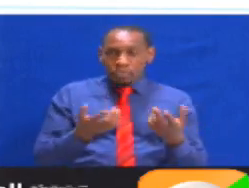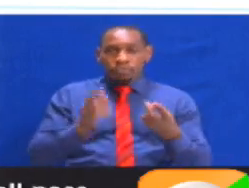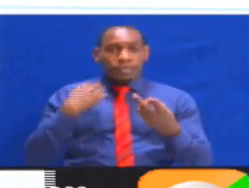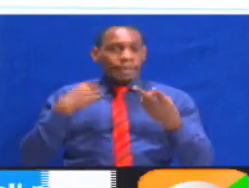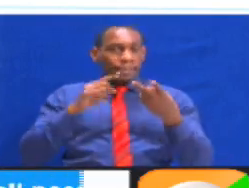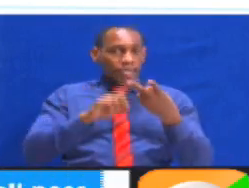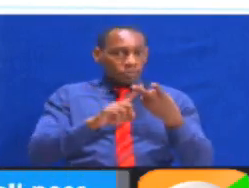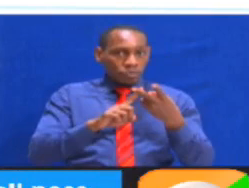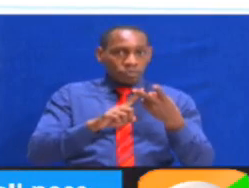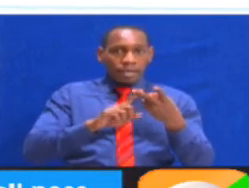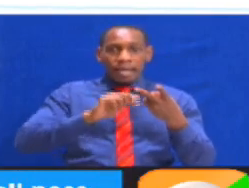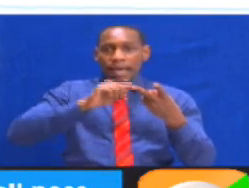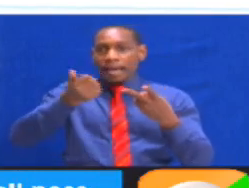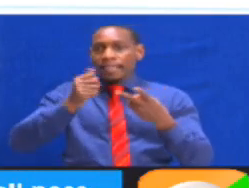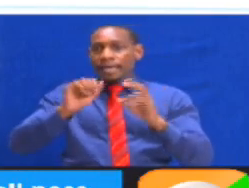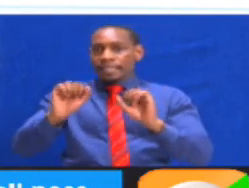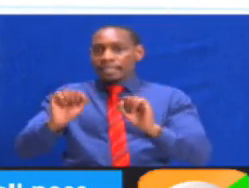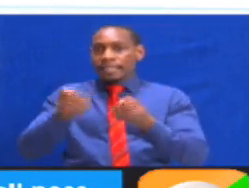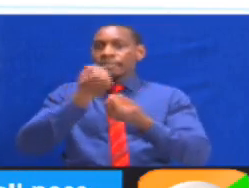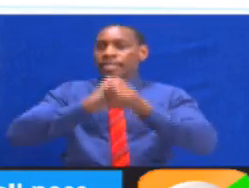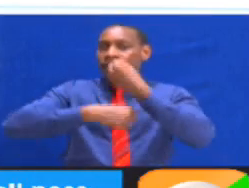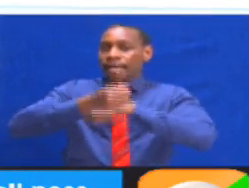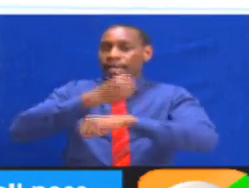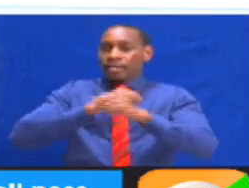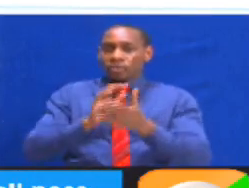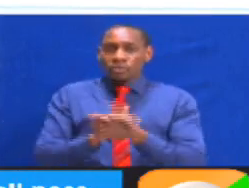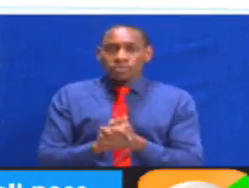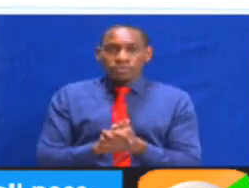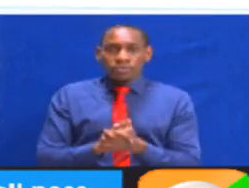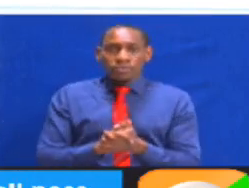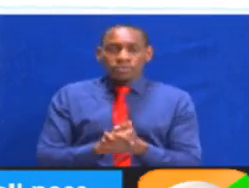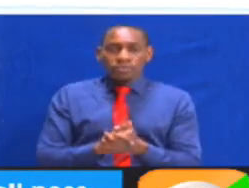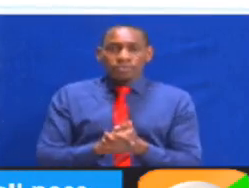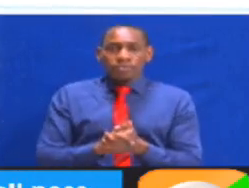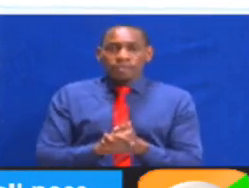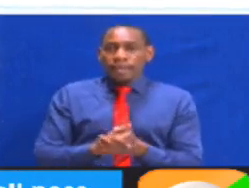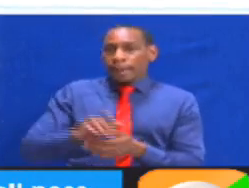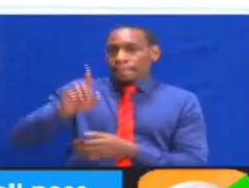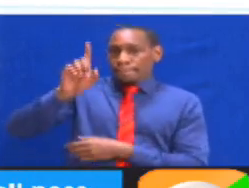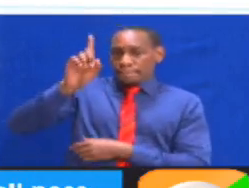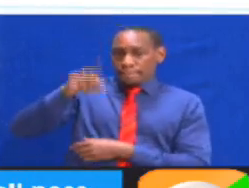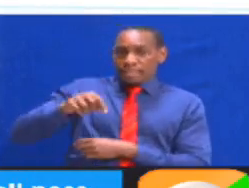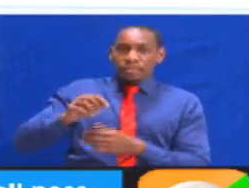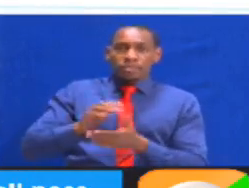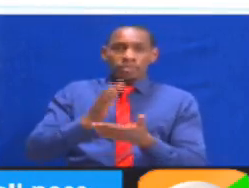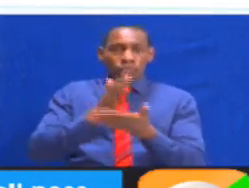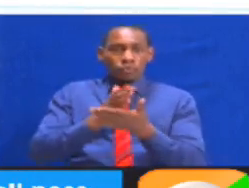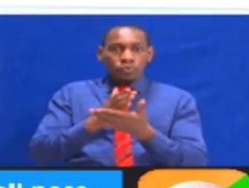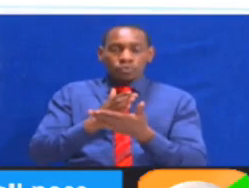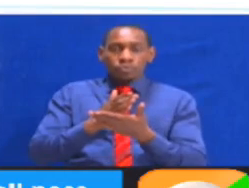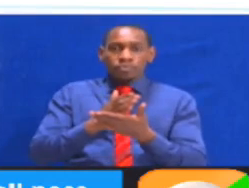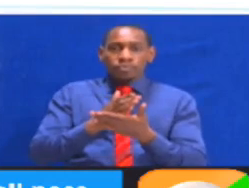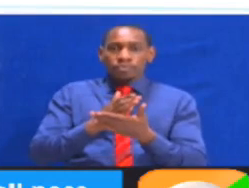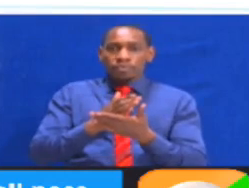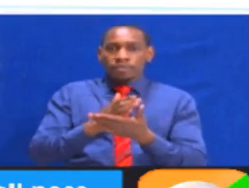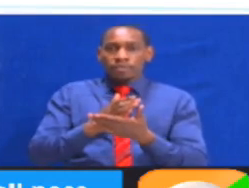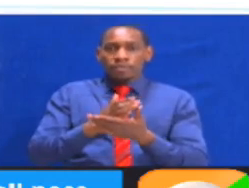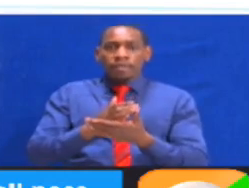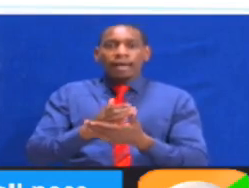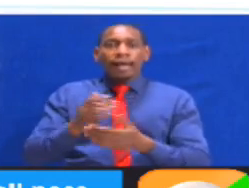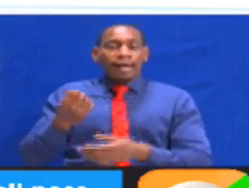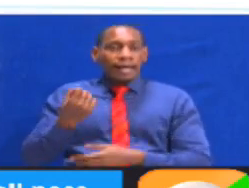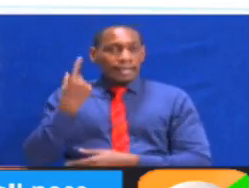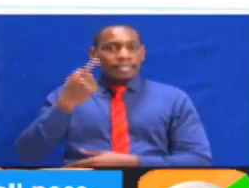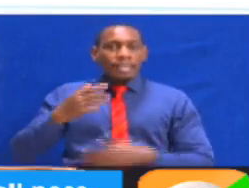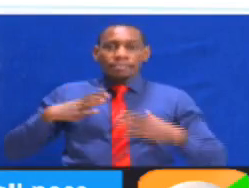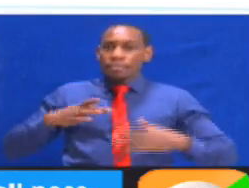two, all the other safety measures. You know, the anthropological studies, you have to actually feel how people are feeling and see